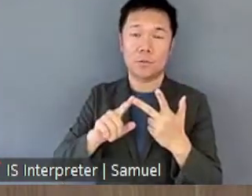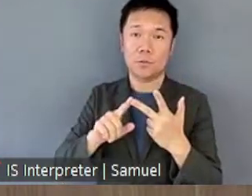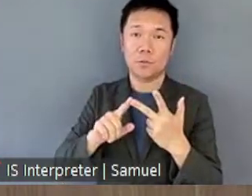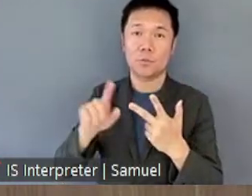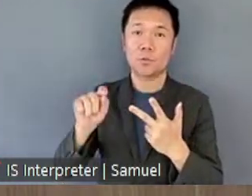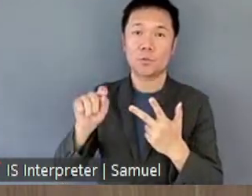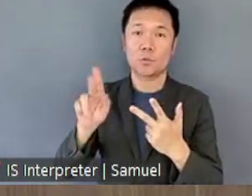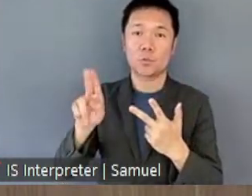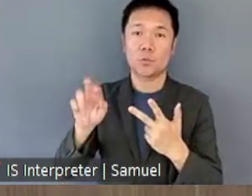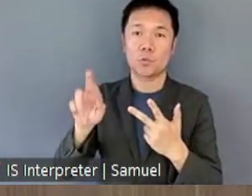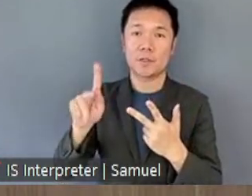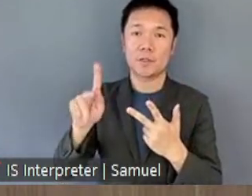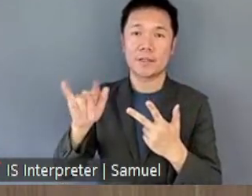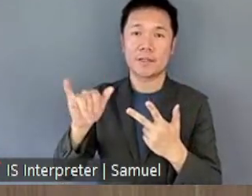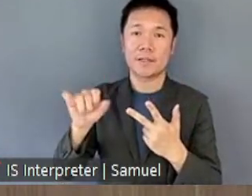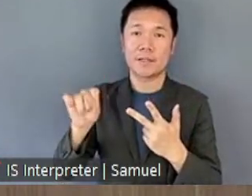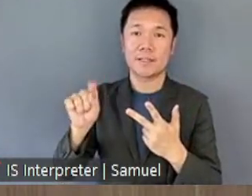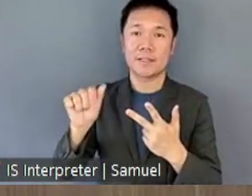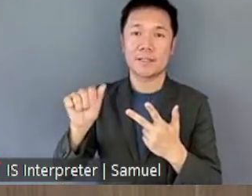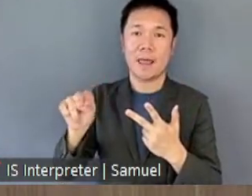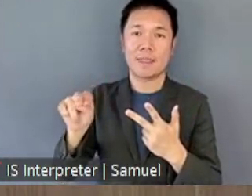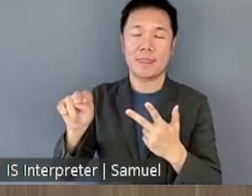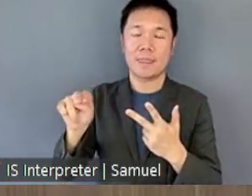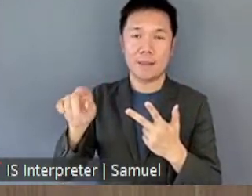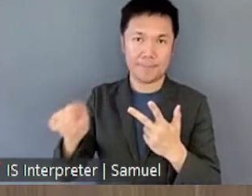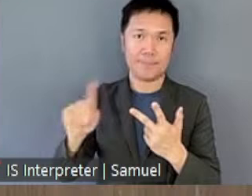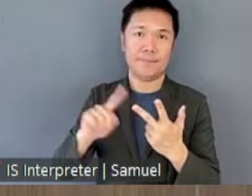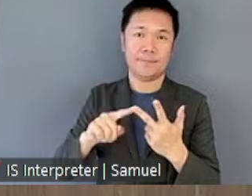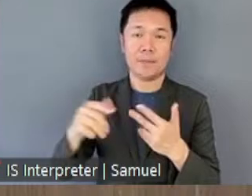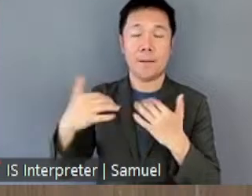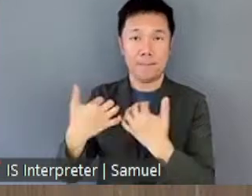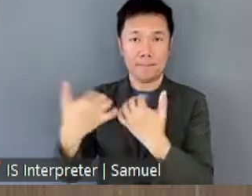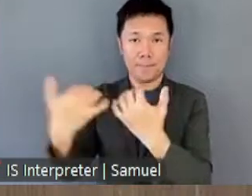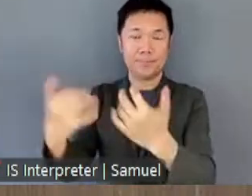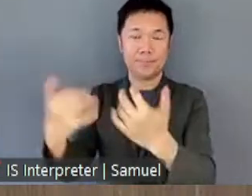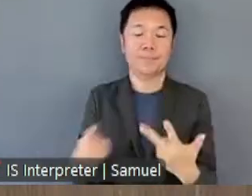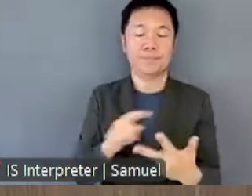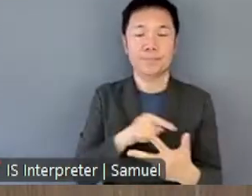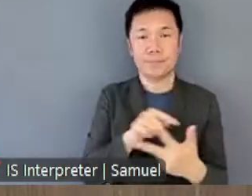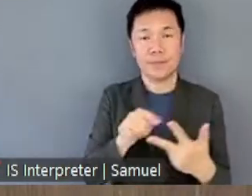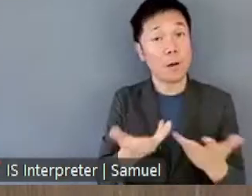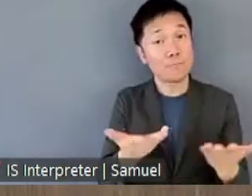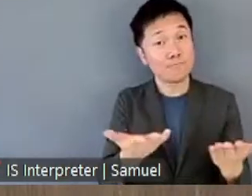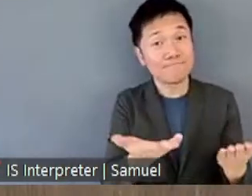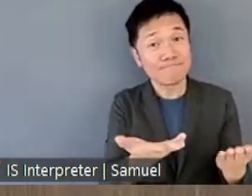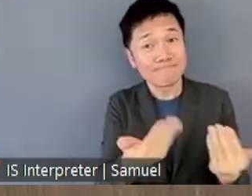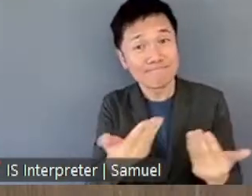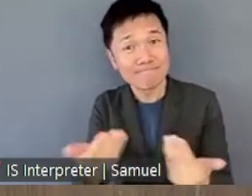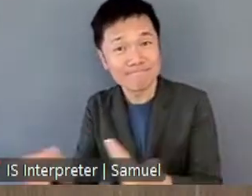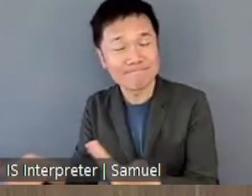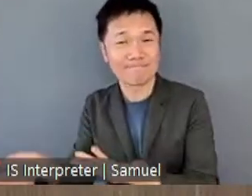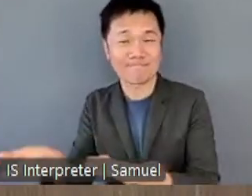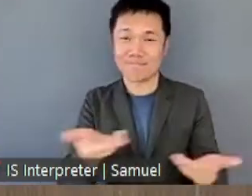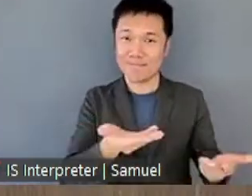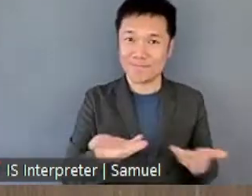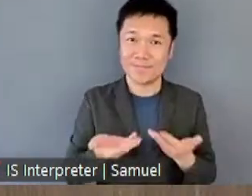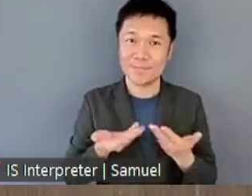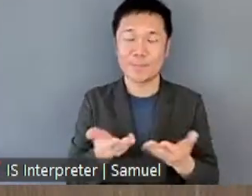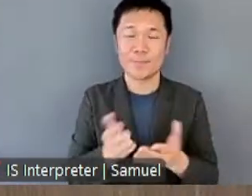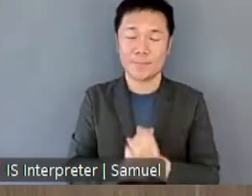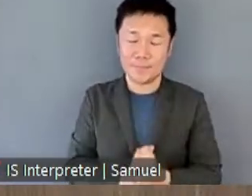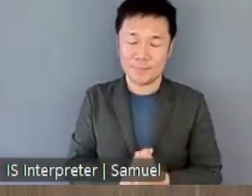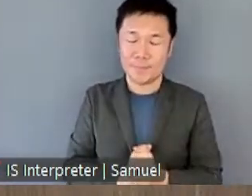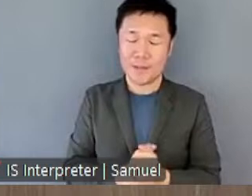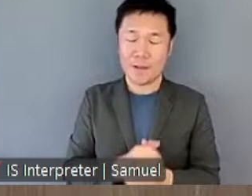Room. We extend a warm welcome to all the distinguished delegates